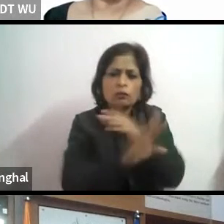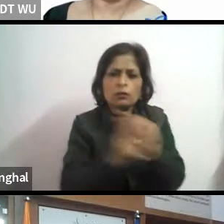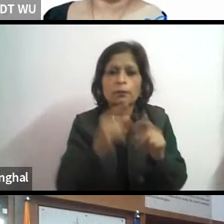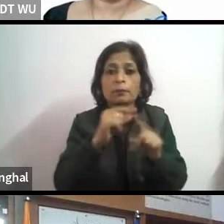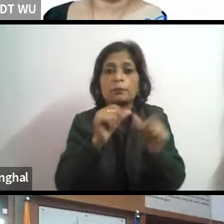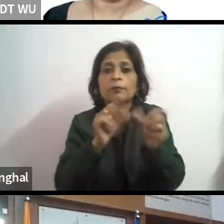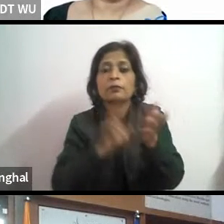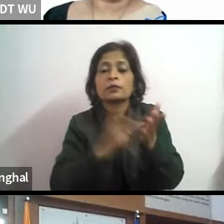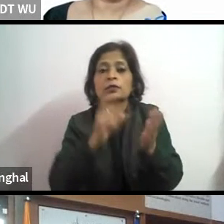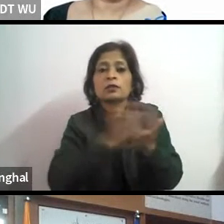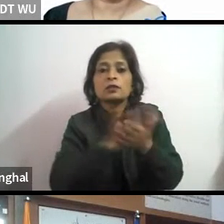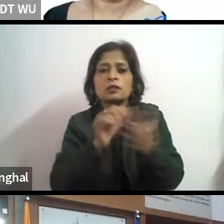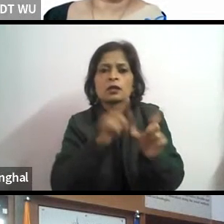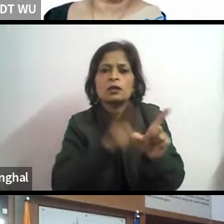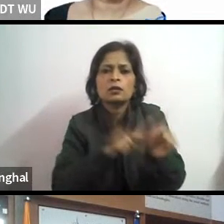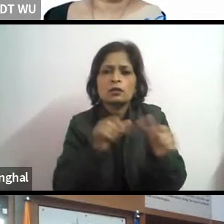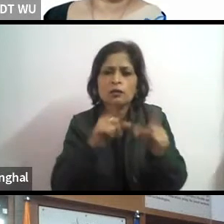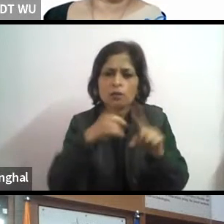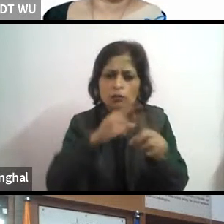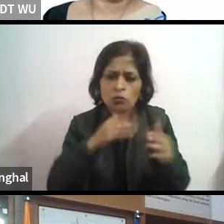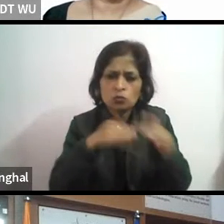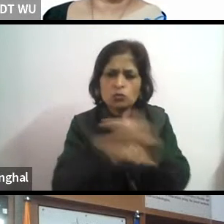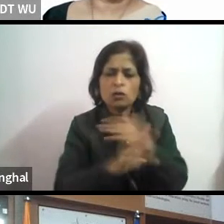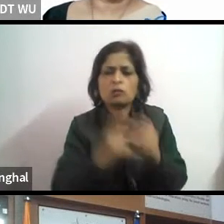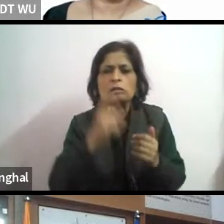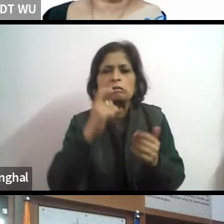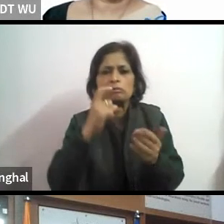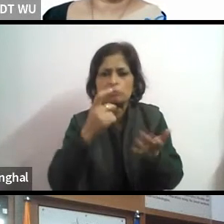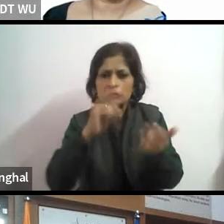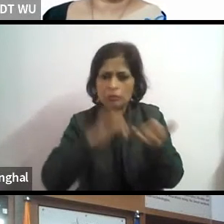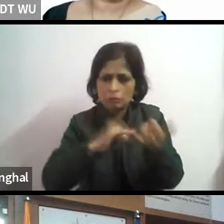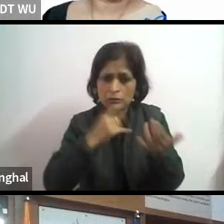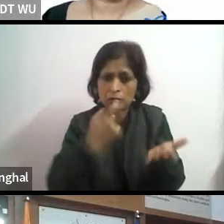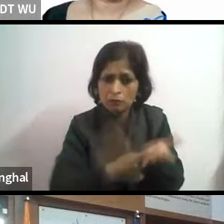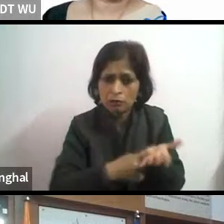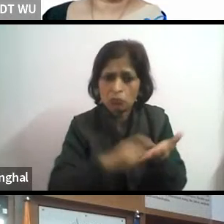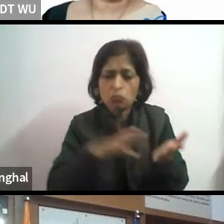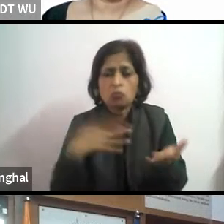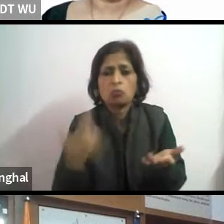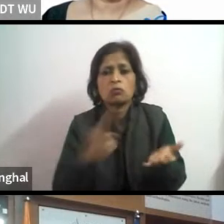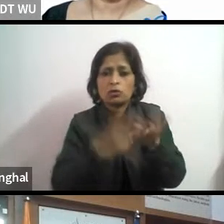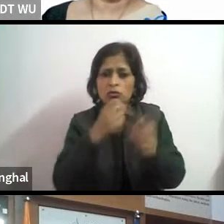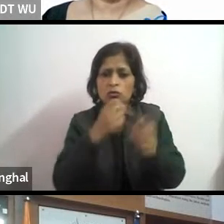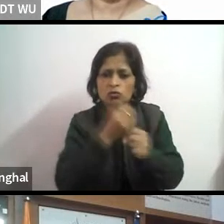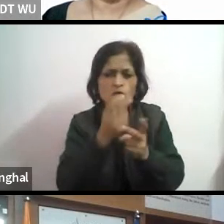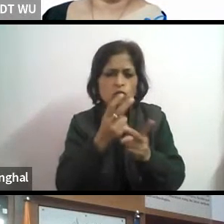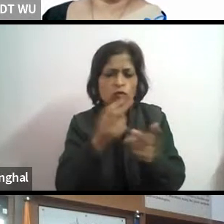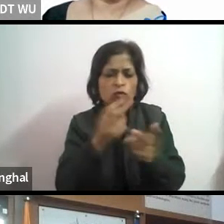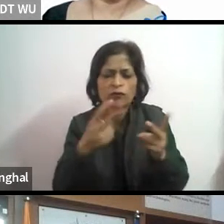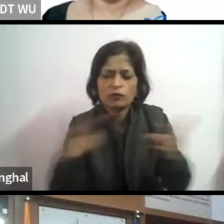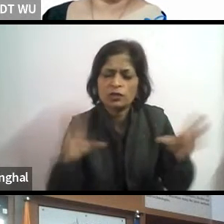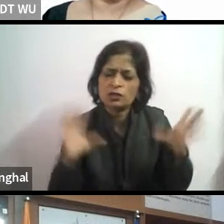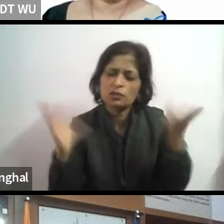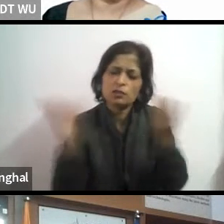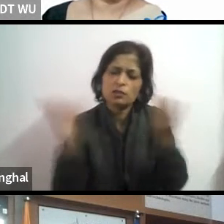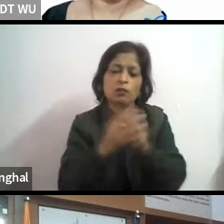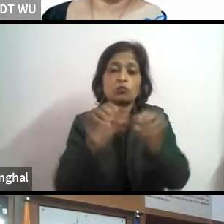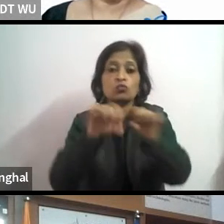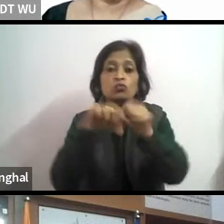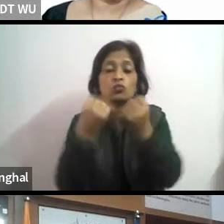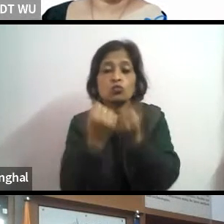the self-help group, the CSR company social responses,